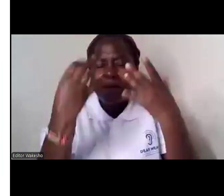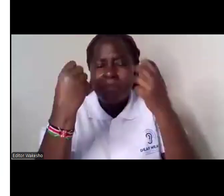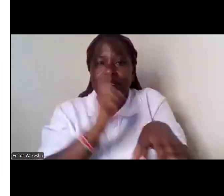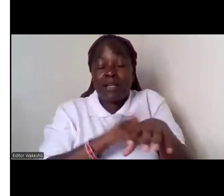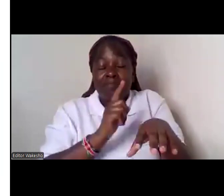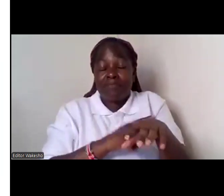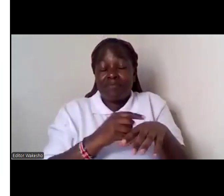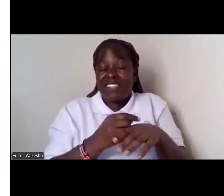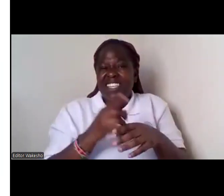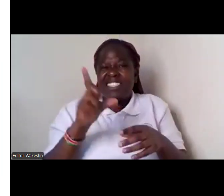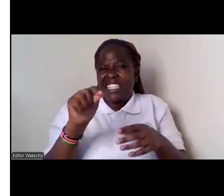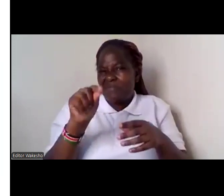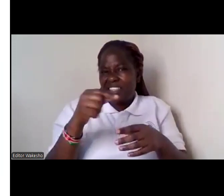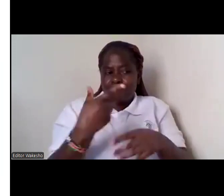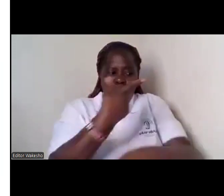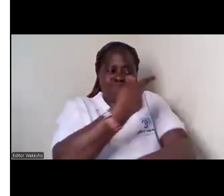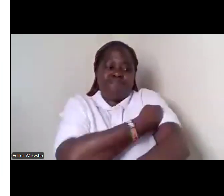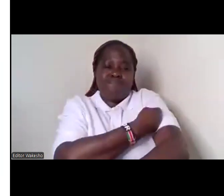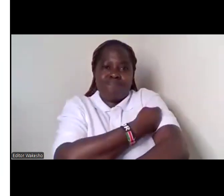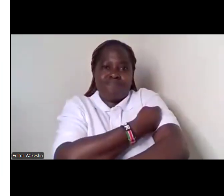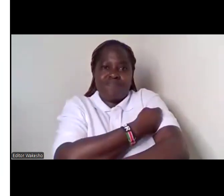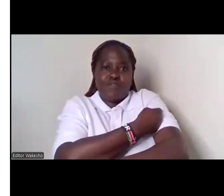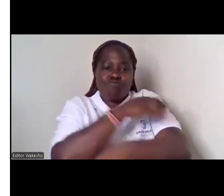because it's very affordable. I told you it's about